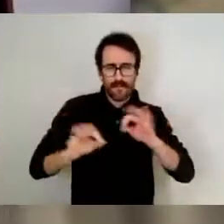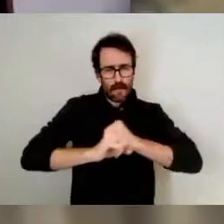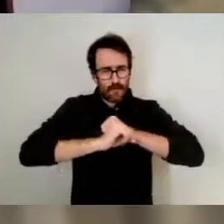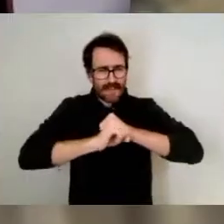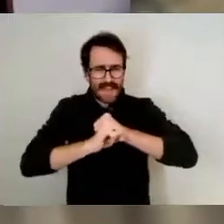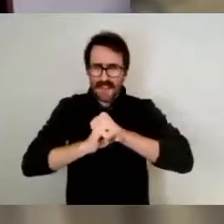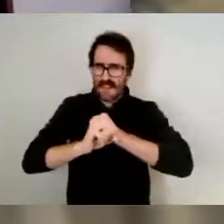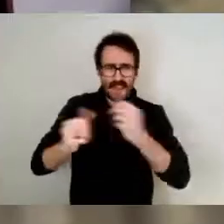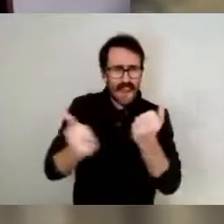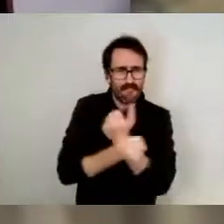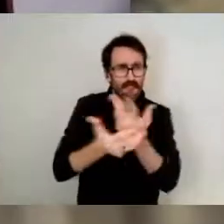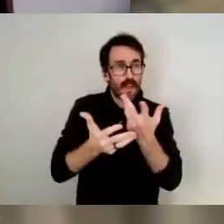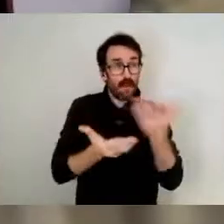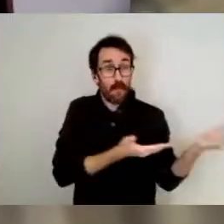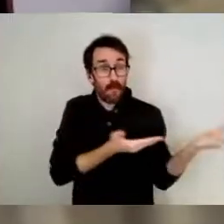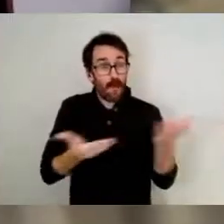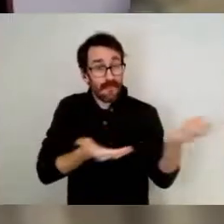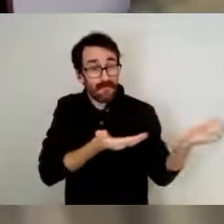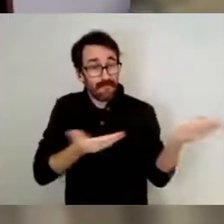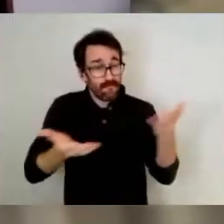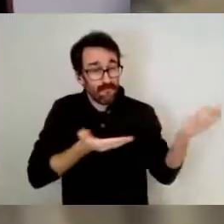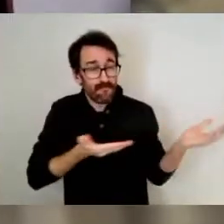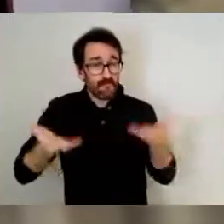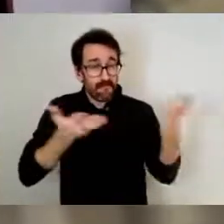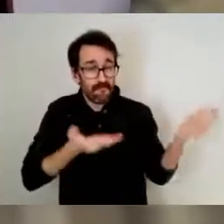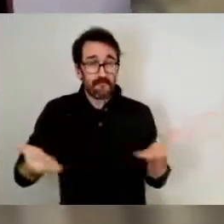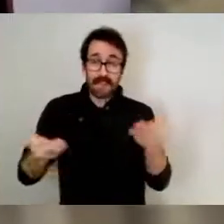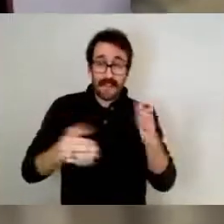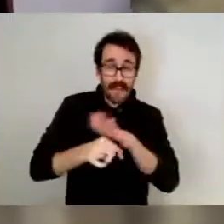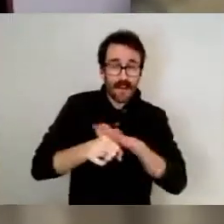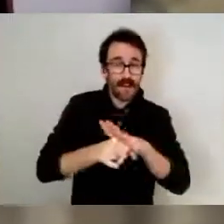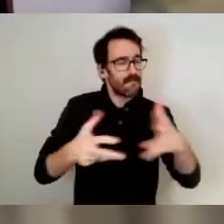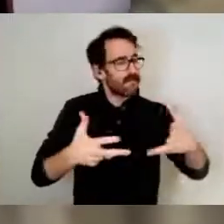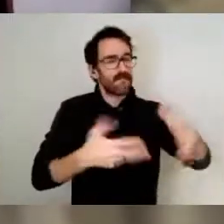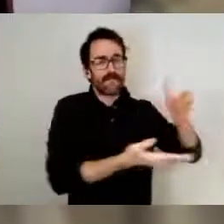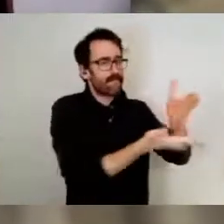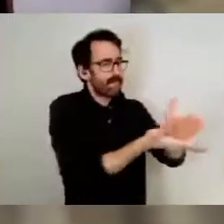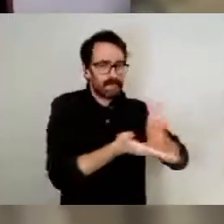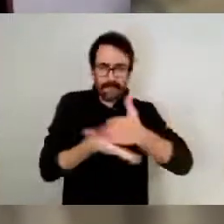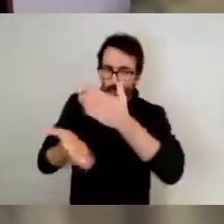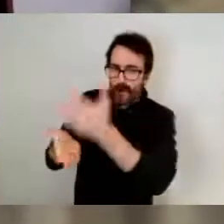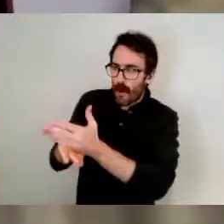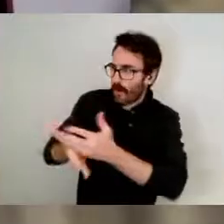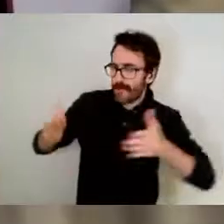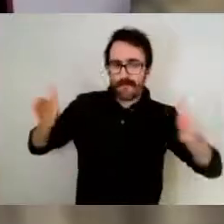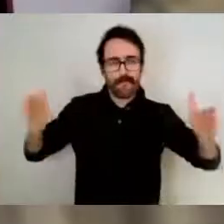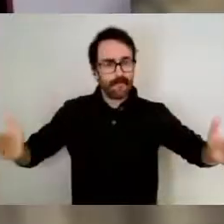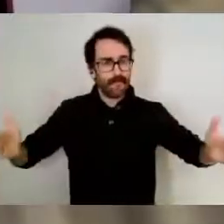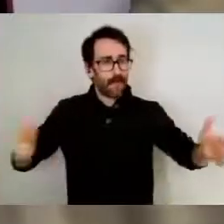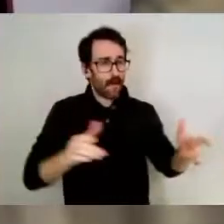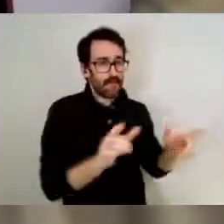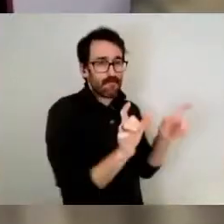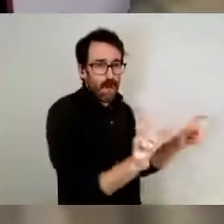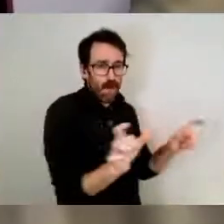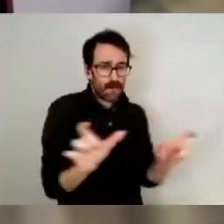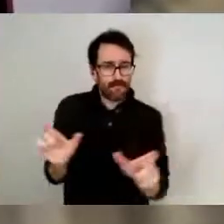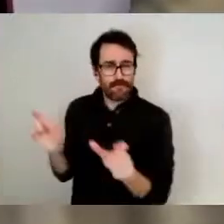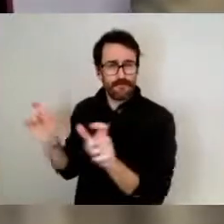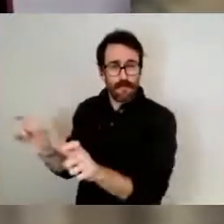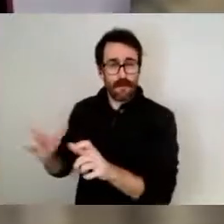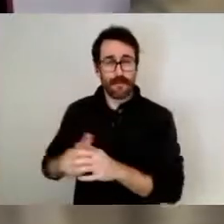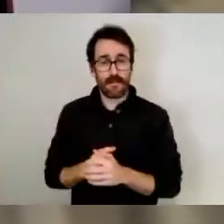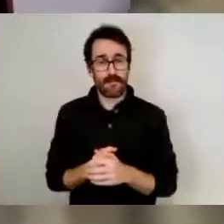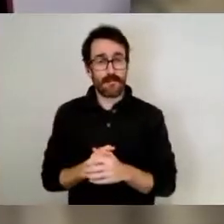now. It takes over 400 officers, it takes over 400 officers a day to staff